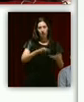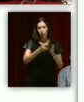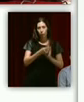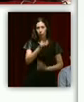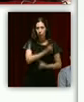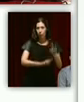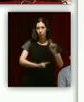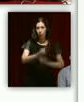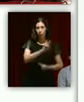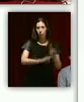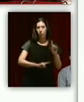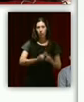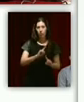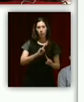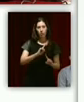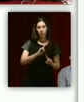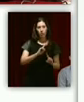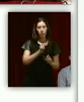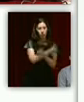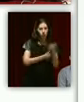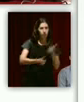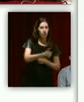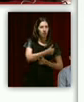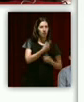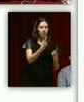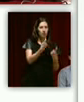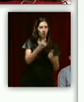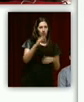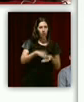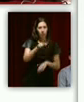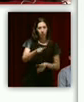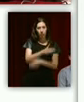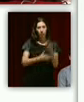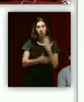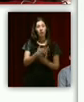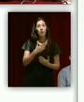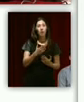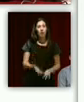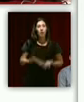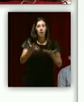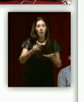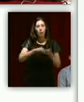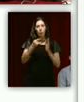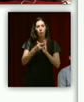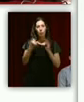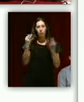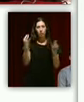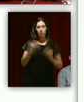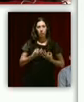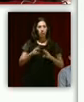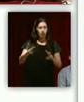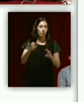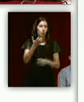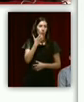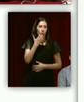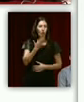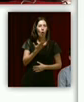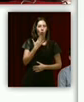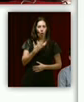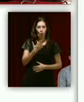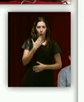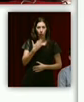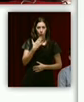Not to give a solution to the first needs, but to just give a solution to the